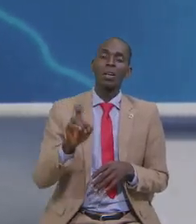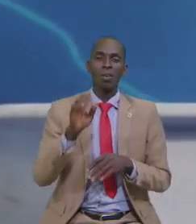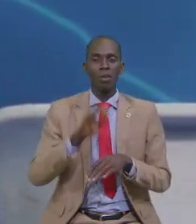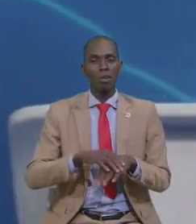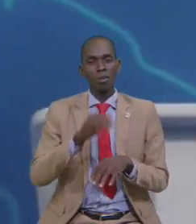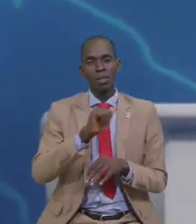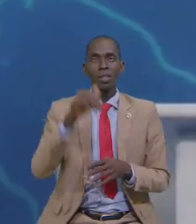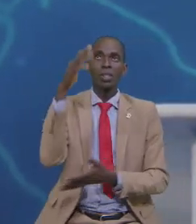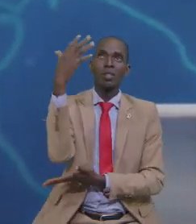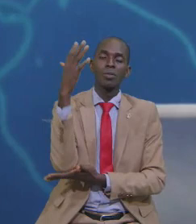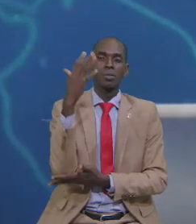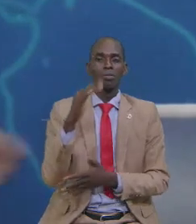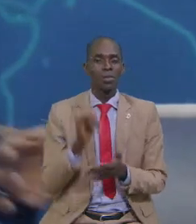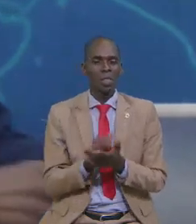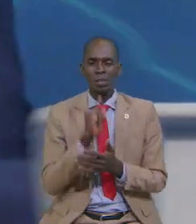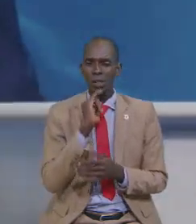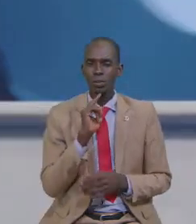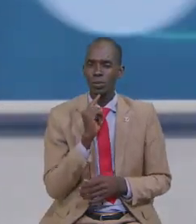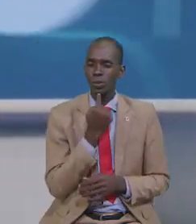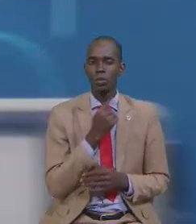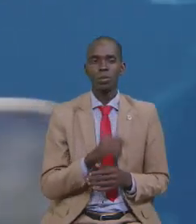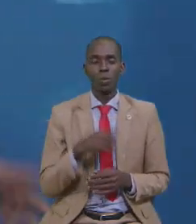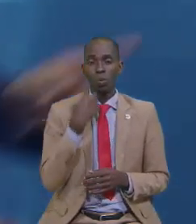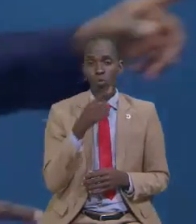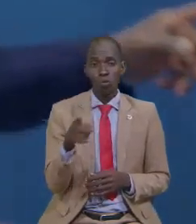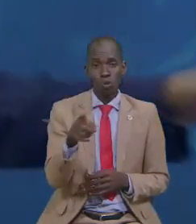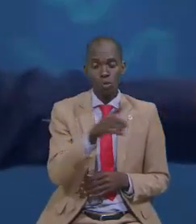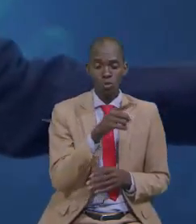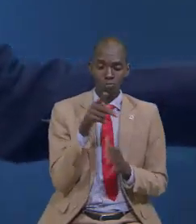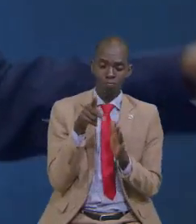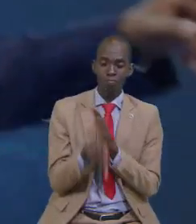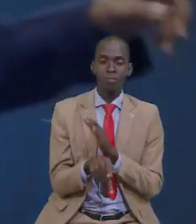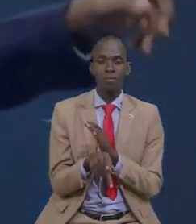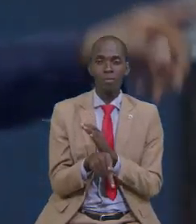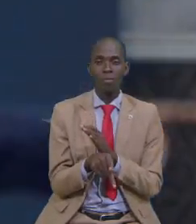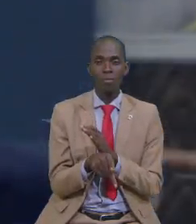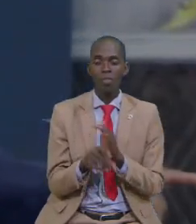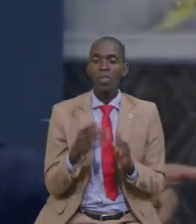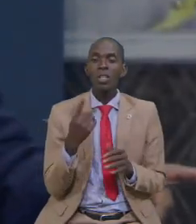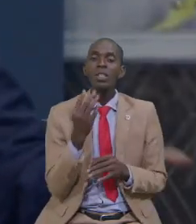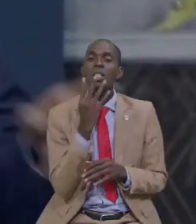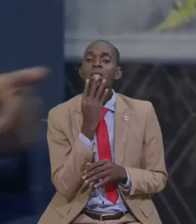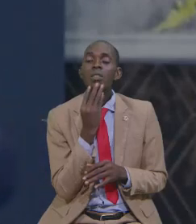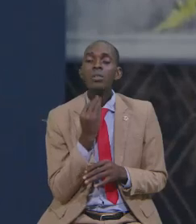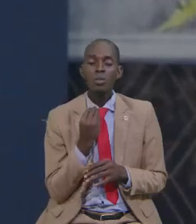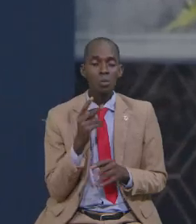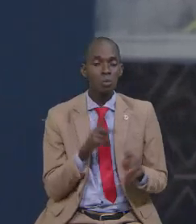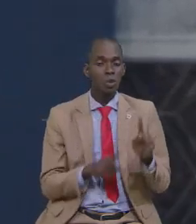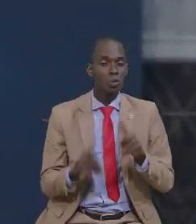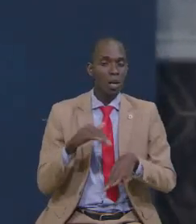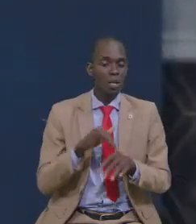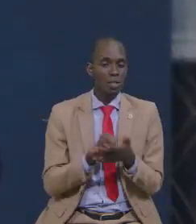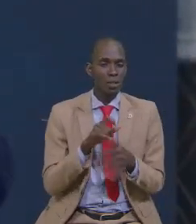tree. That's serious. Whom ye slew, those Jews, They slew him. They